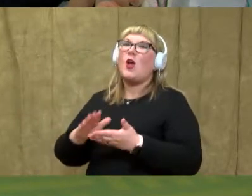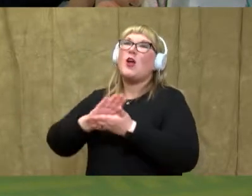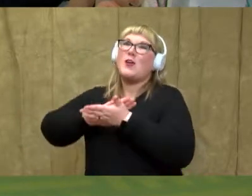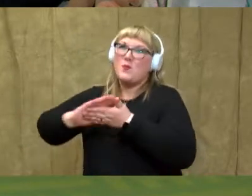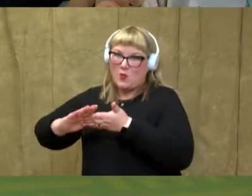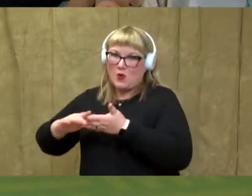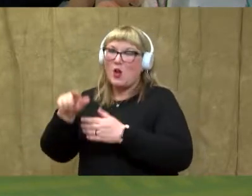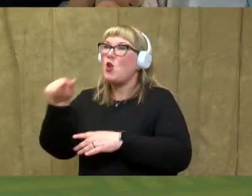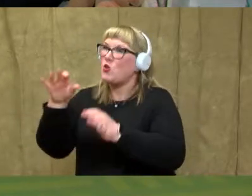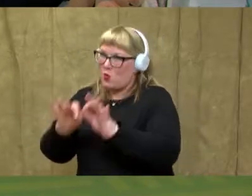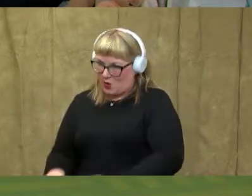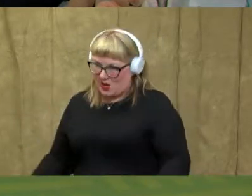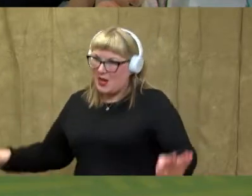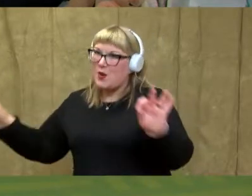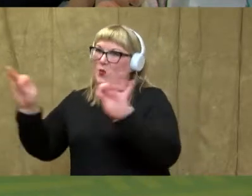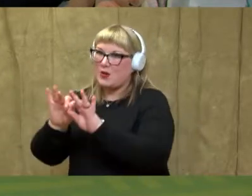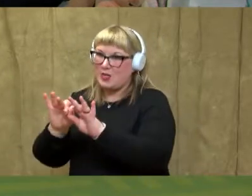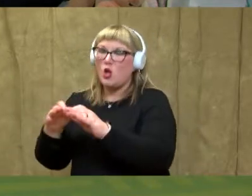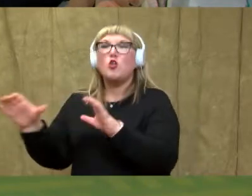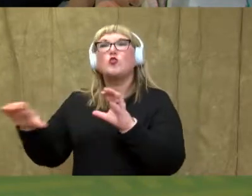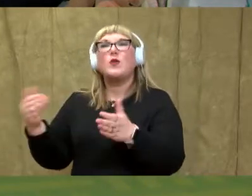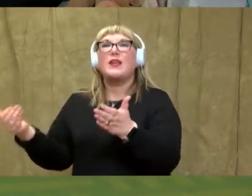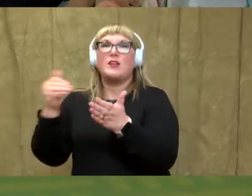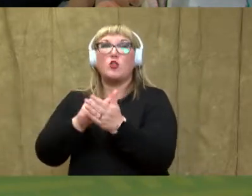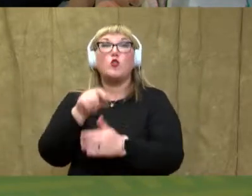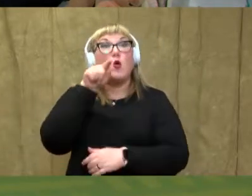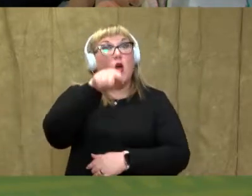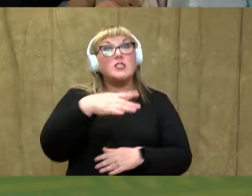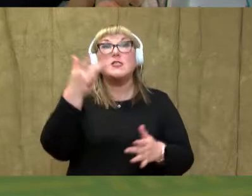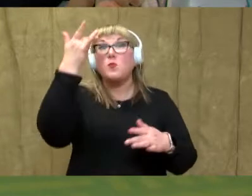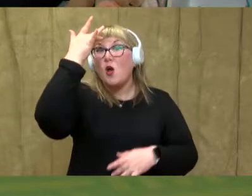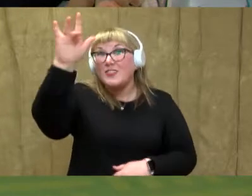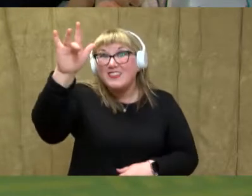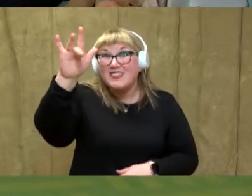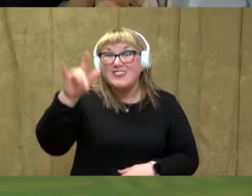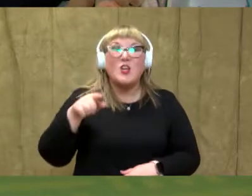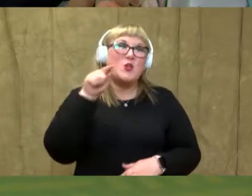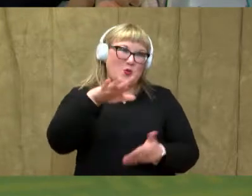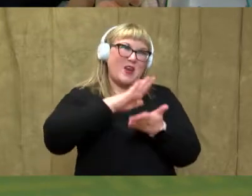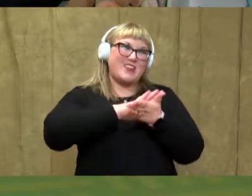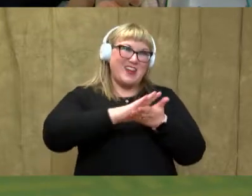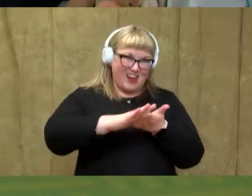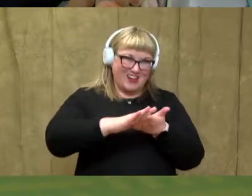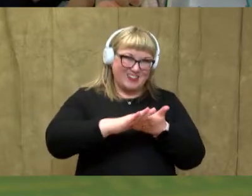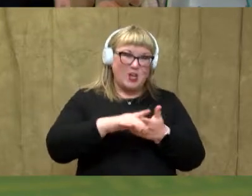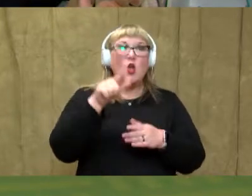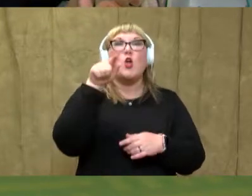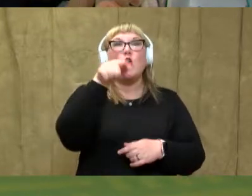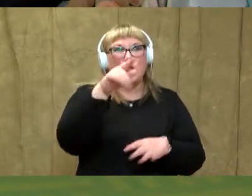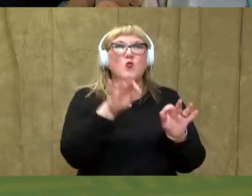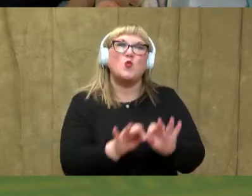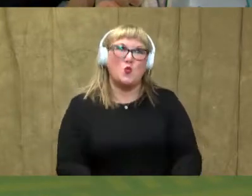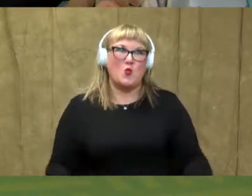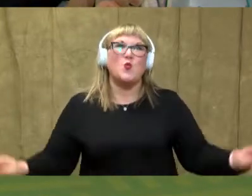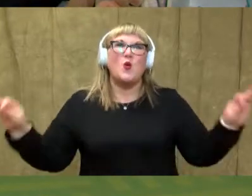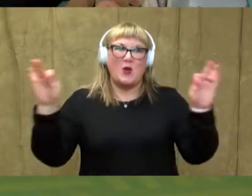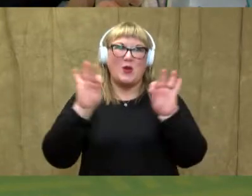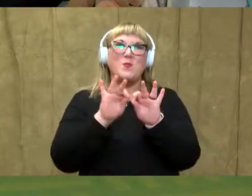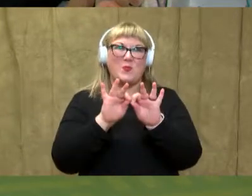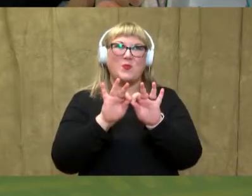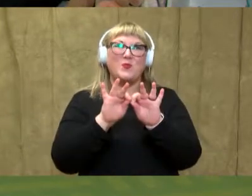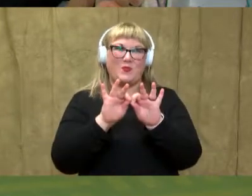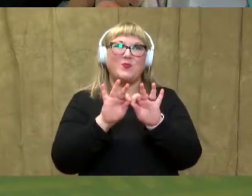you are important. Let's do that one more time. You are smart, You are kind, and and you